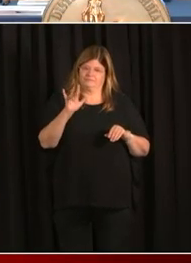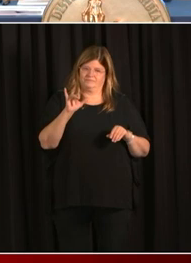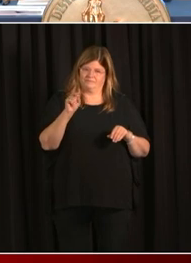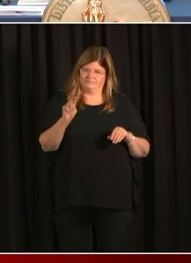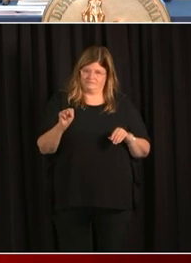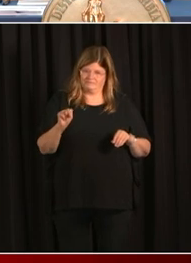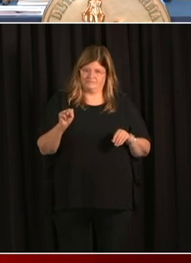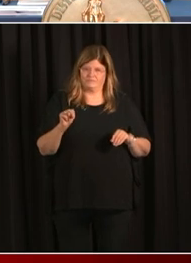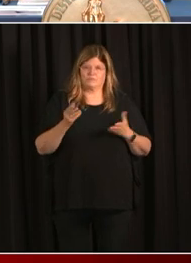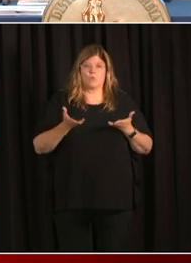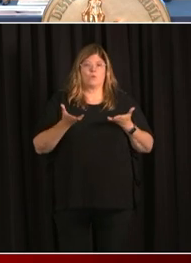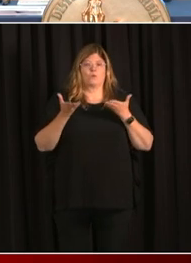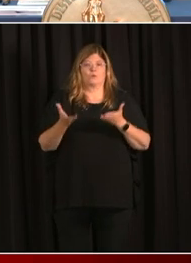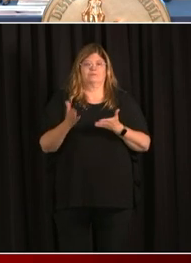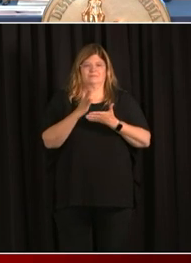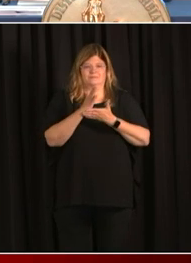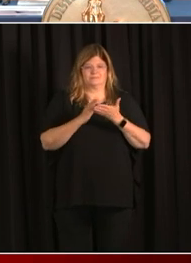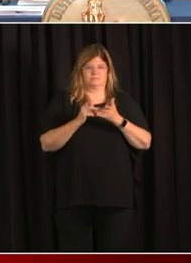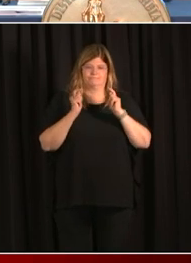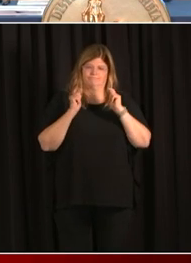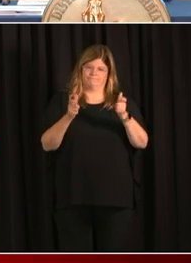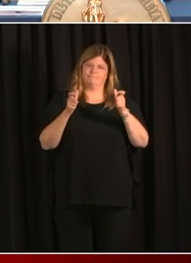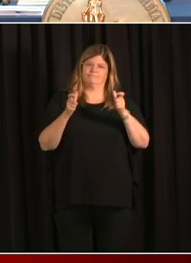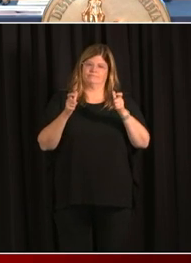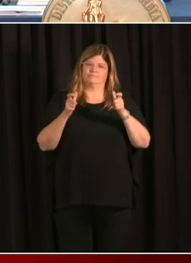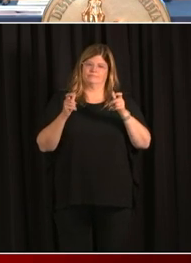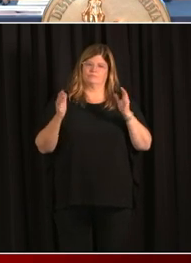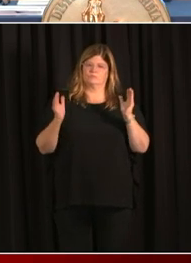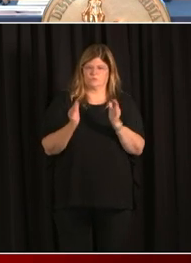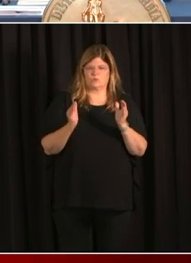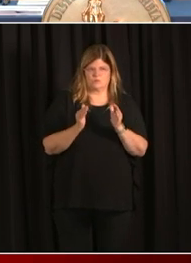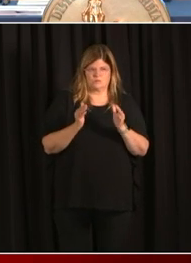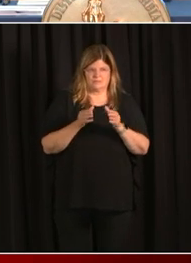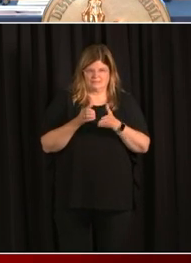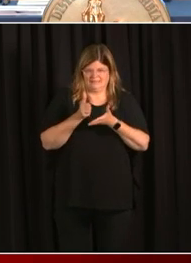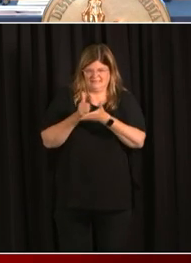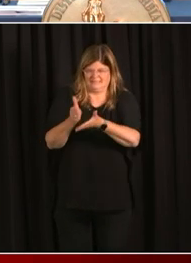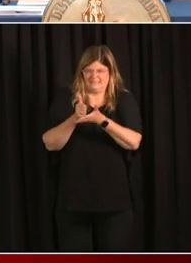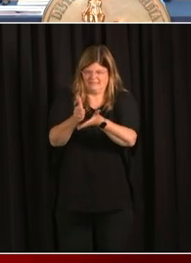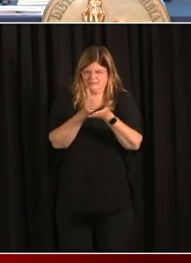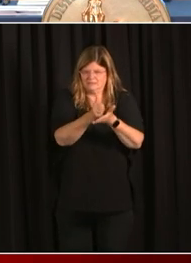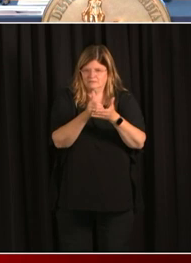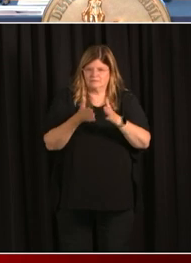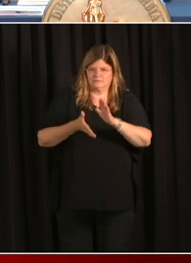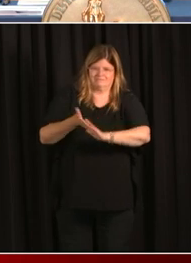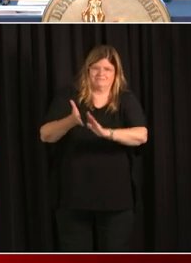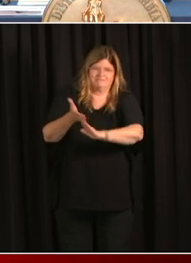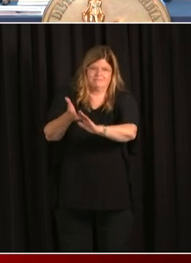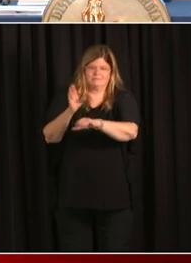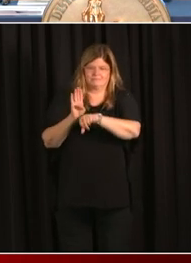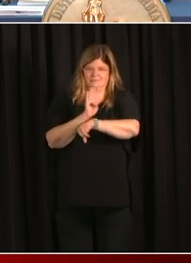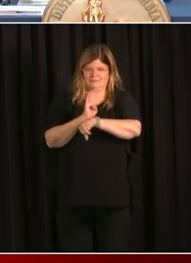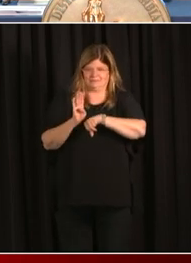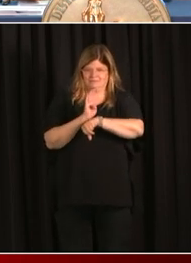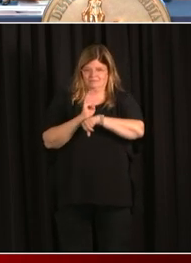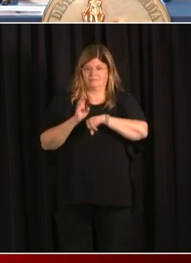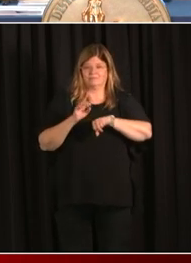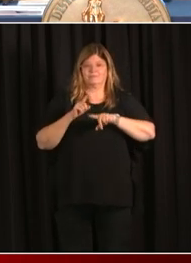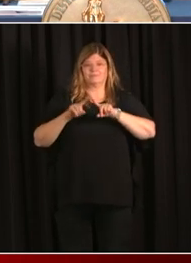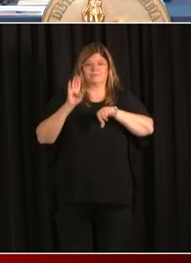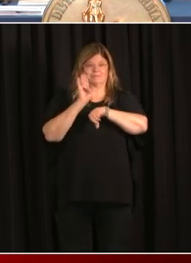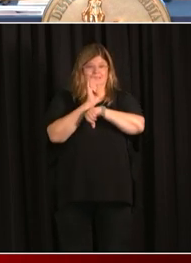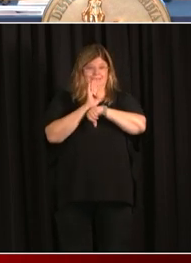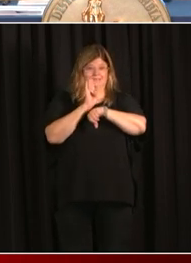we could offer some immediate but small relief to our businesses. More than that, our businesses have